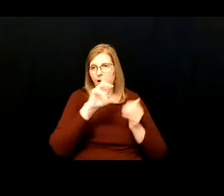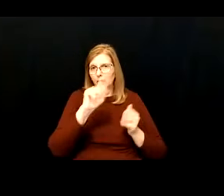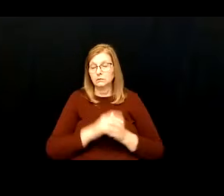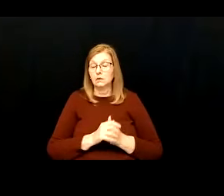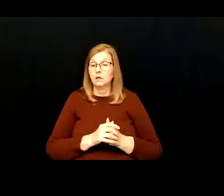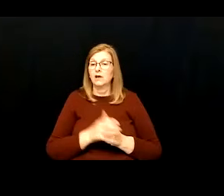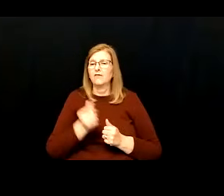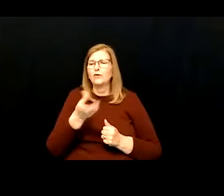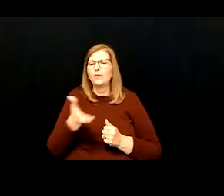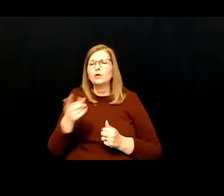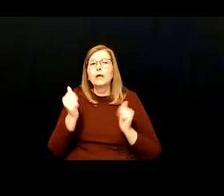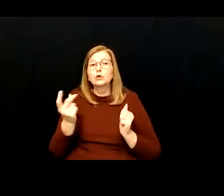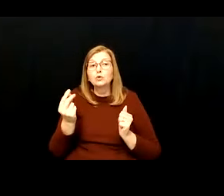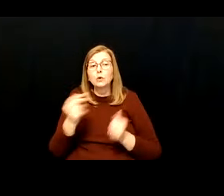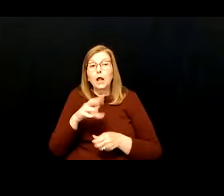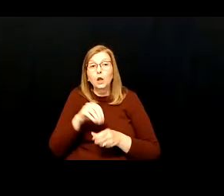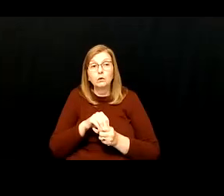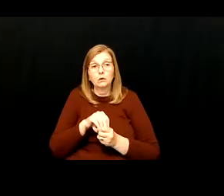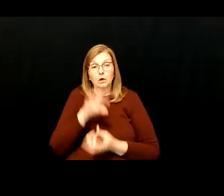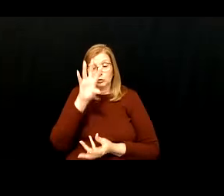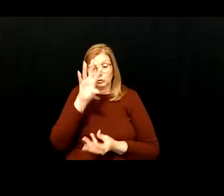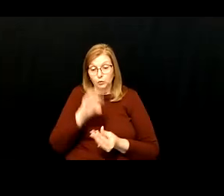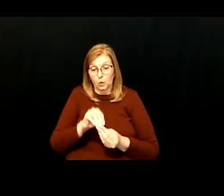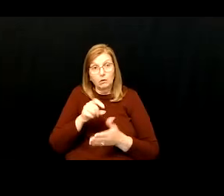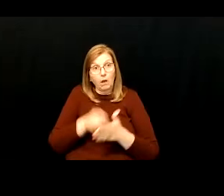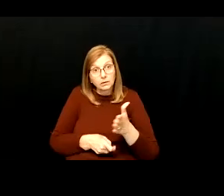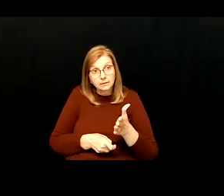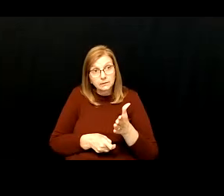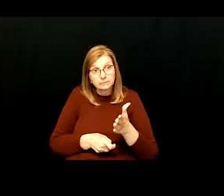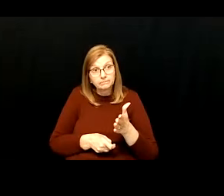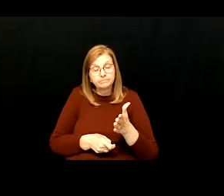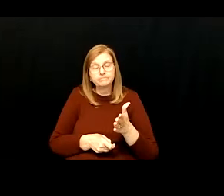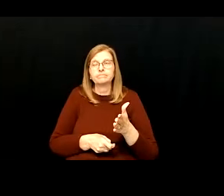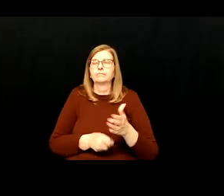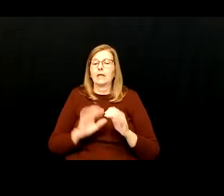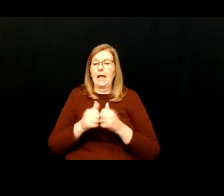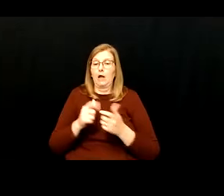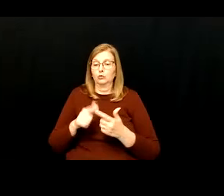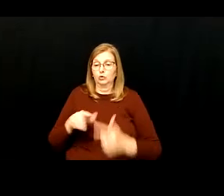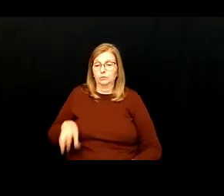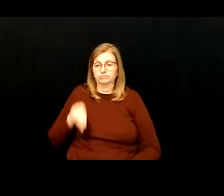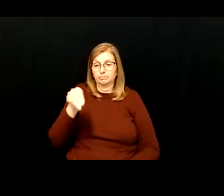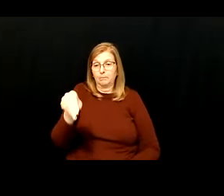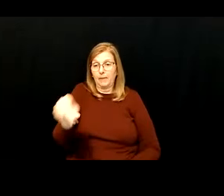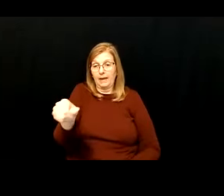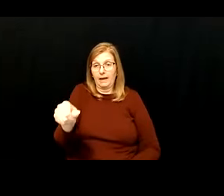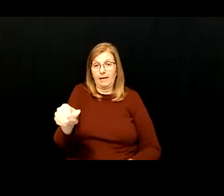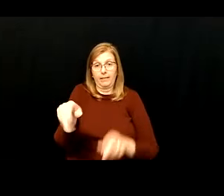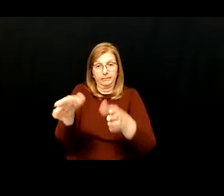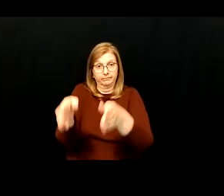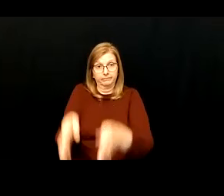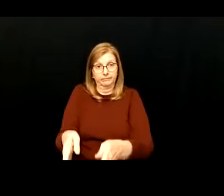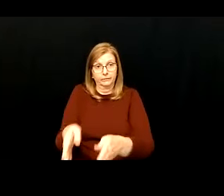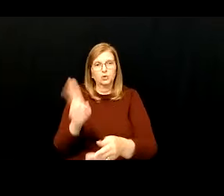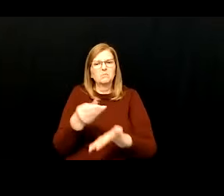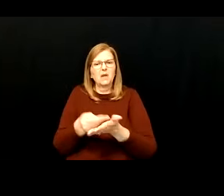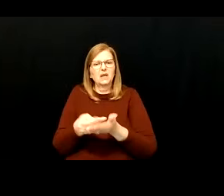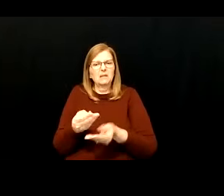you can do, including like total cost, how to pay the cashier. So using some of those money